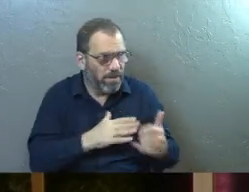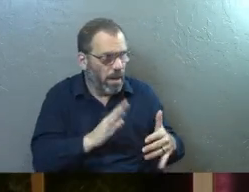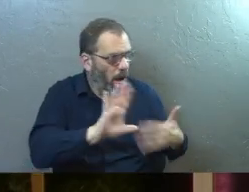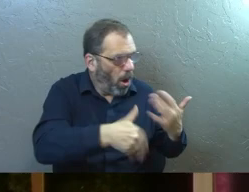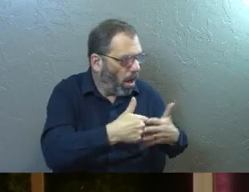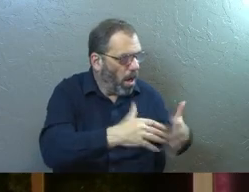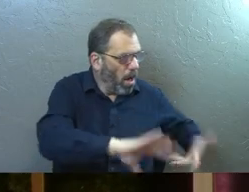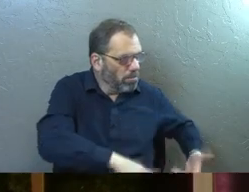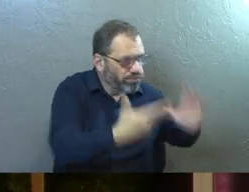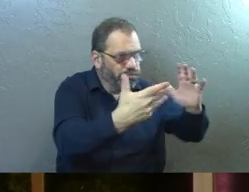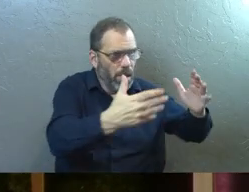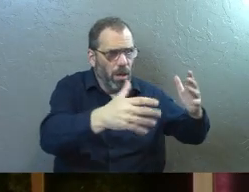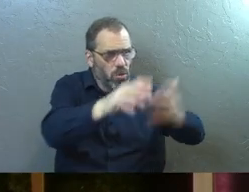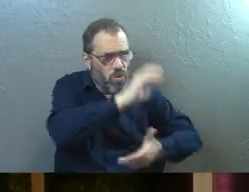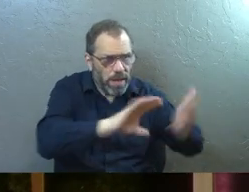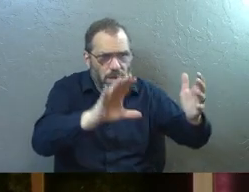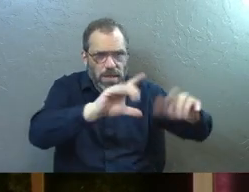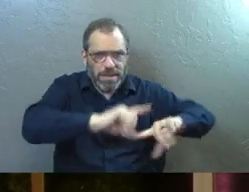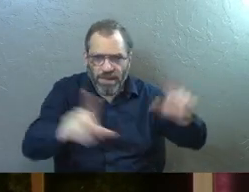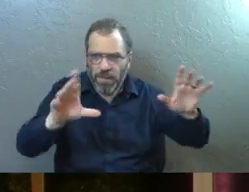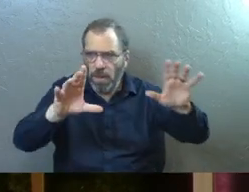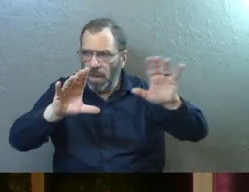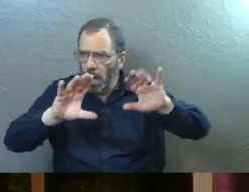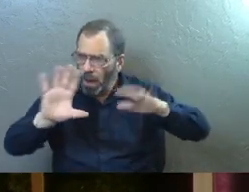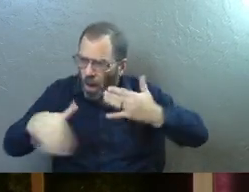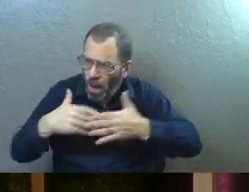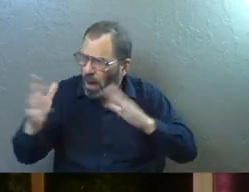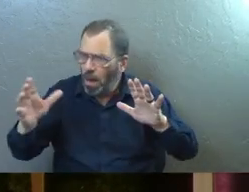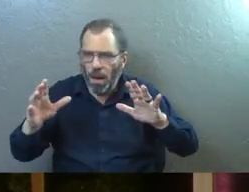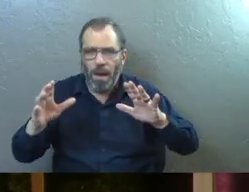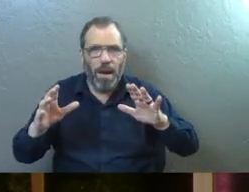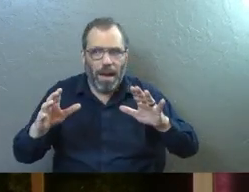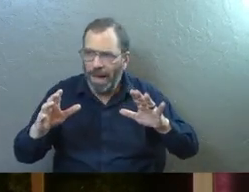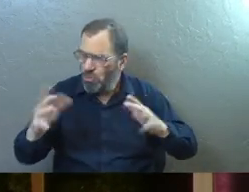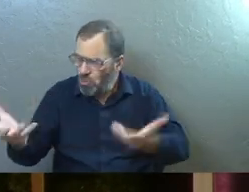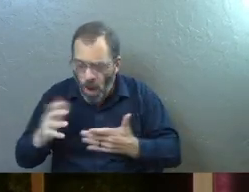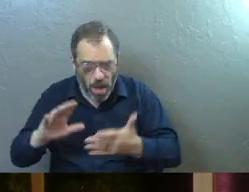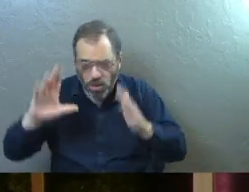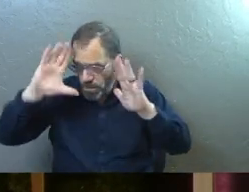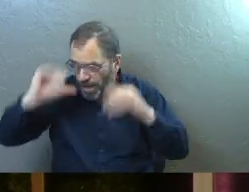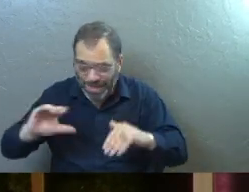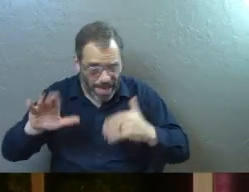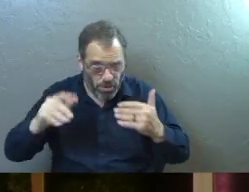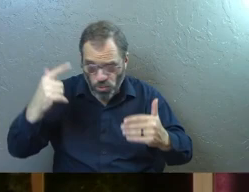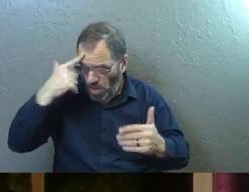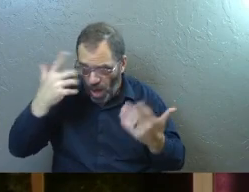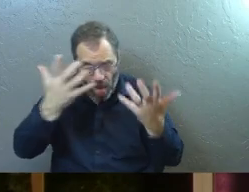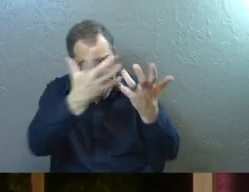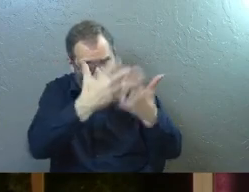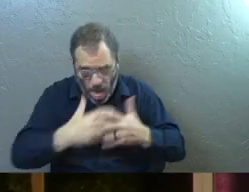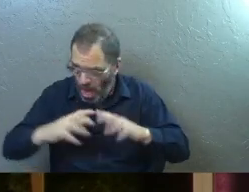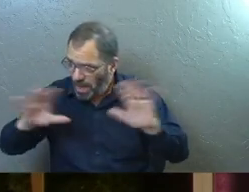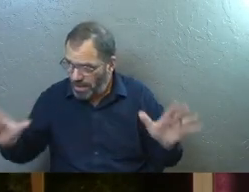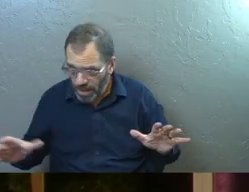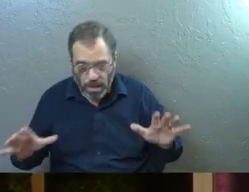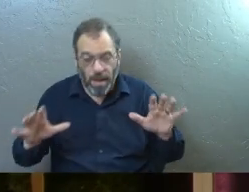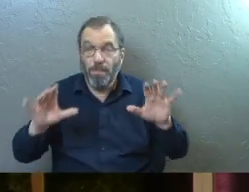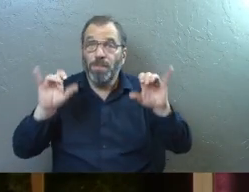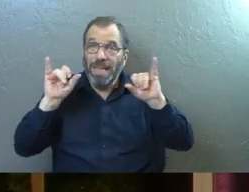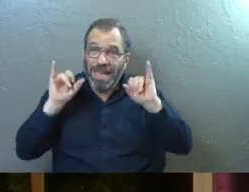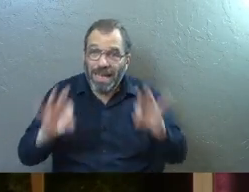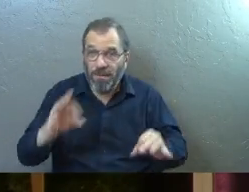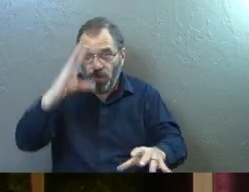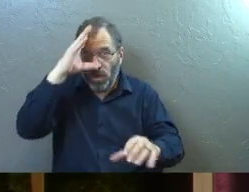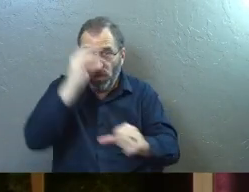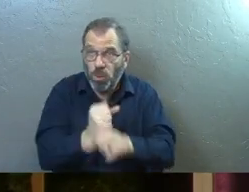everything else around you is crazy and different from what you thought and not at all where you wanted to go, not at all what you thought was going to happen. Like, if you